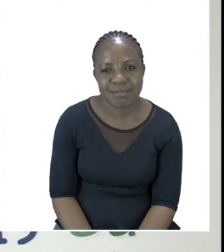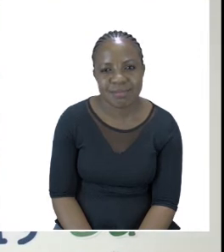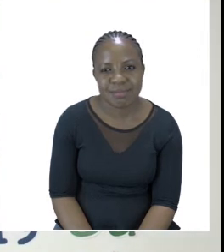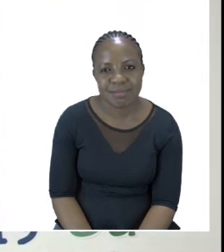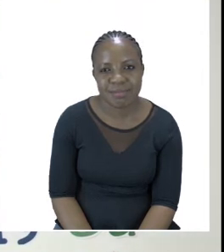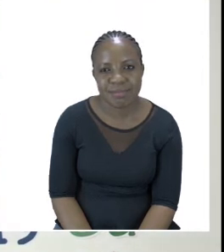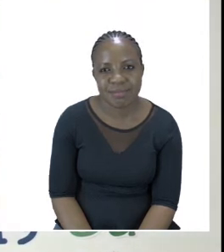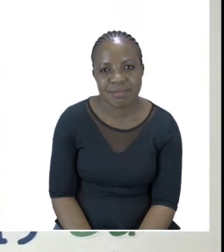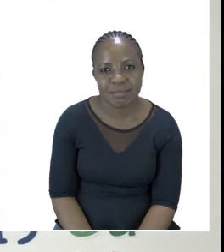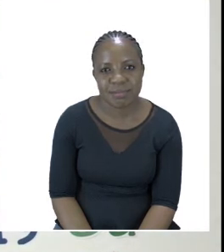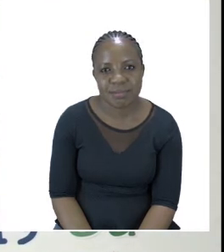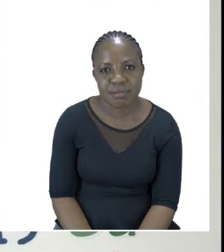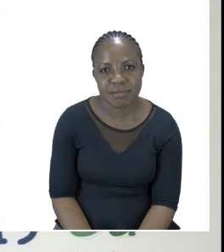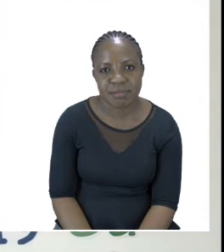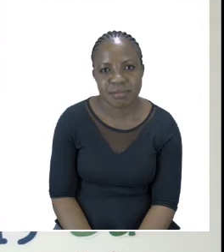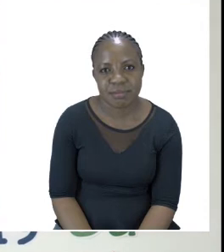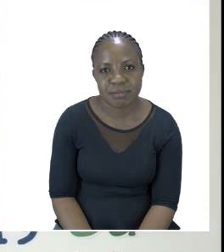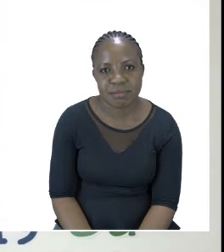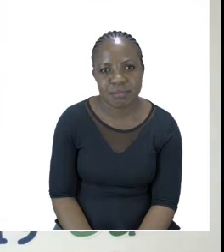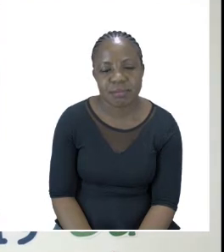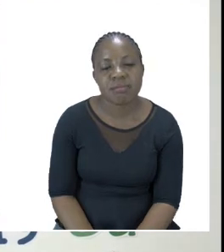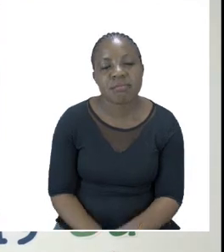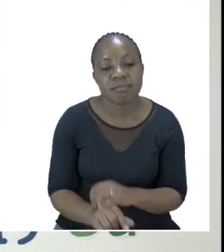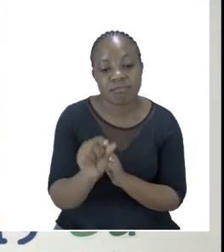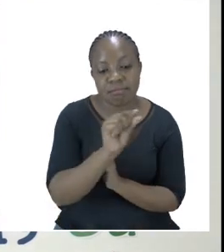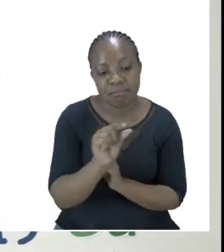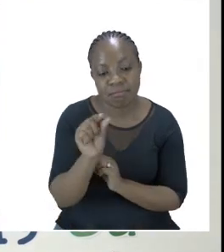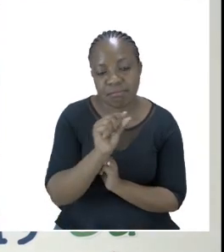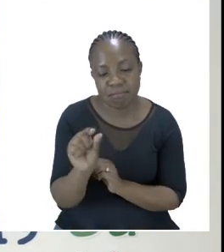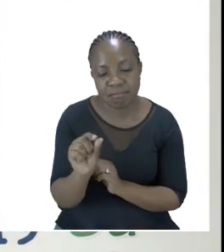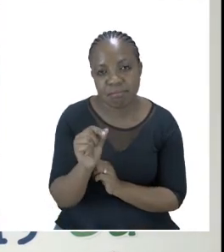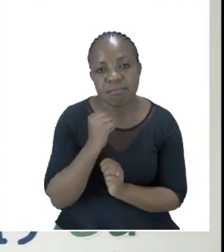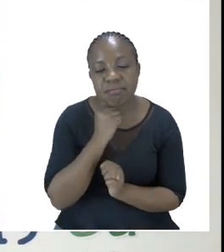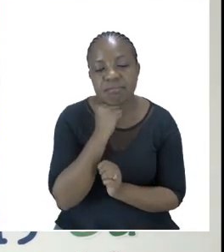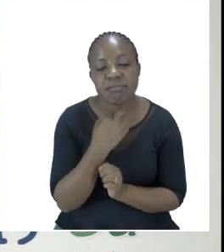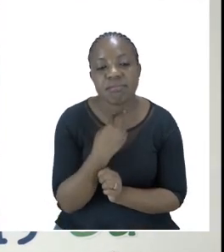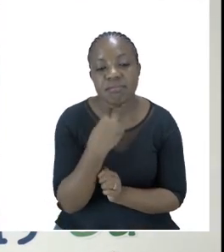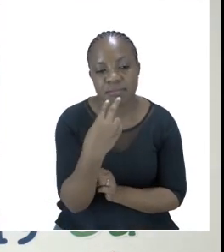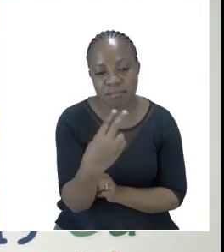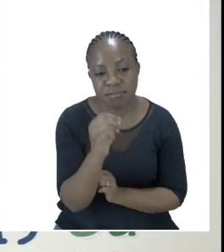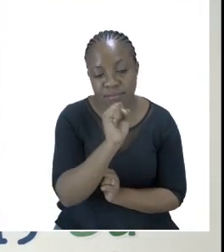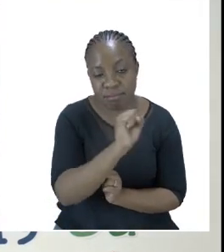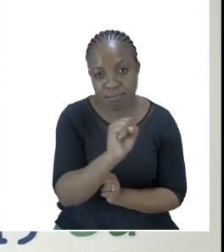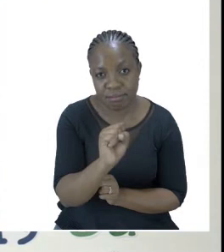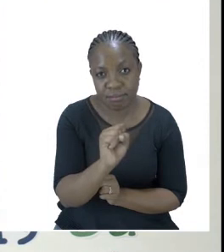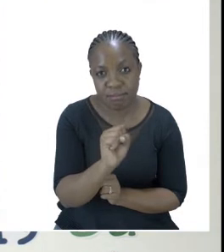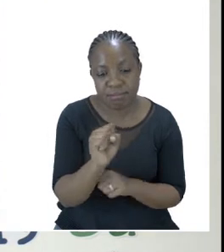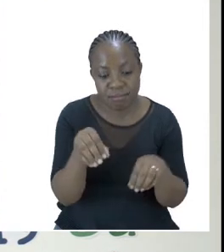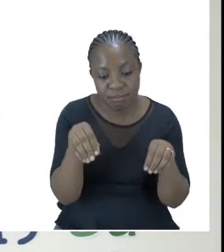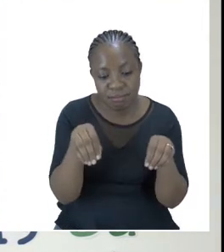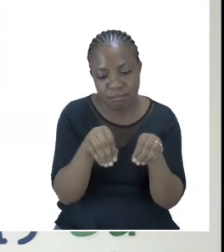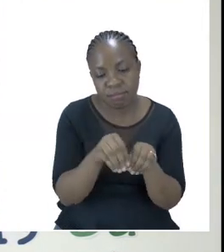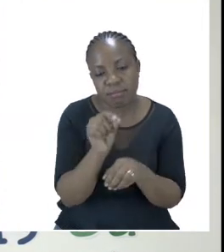Let us make a sentence with all those words. I smacked